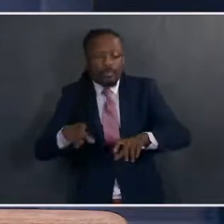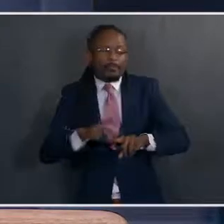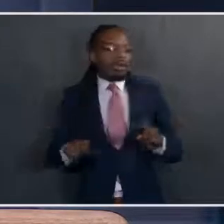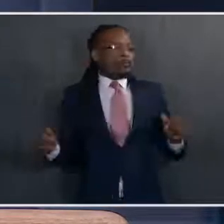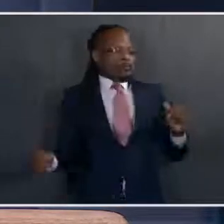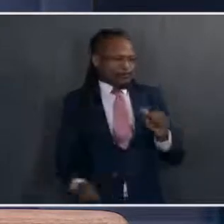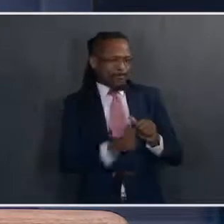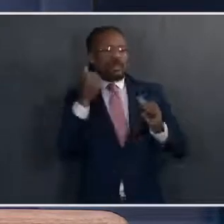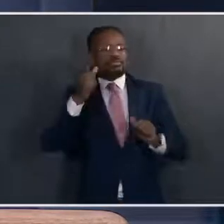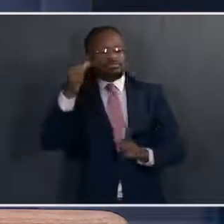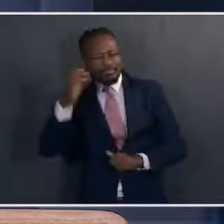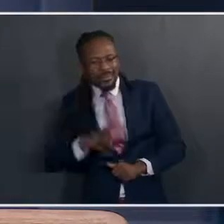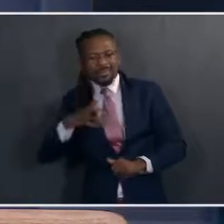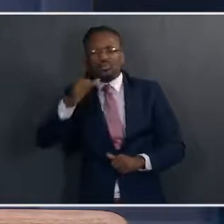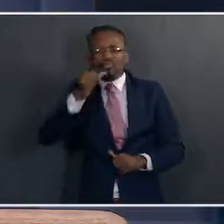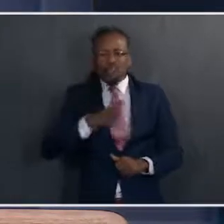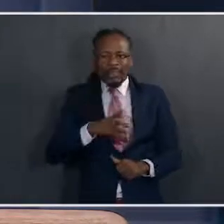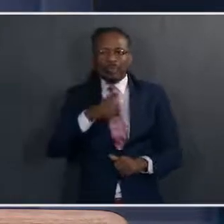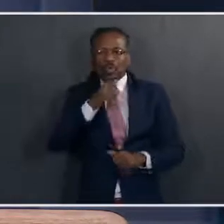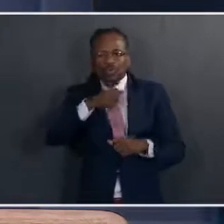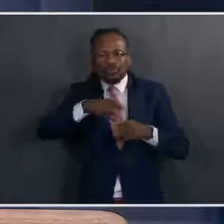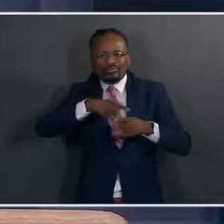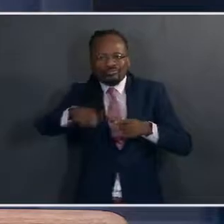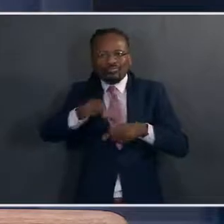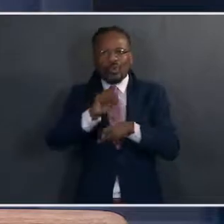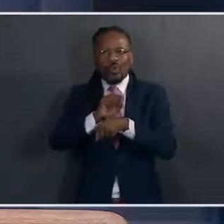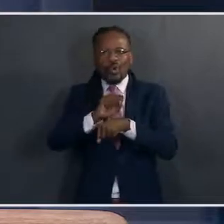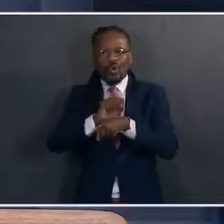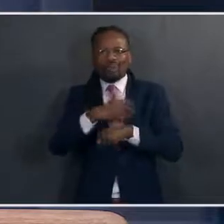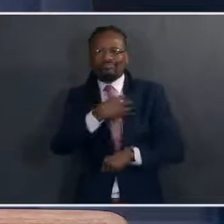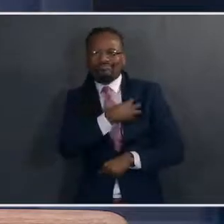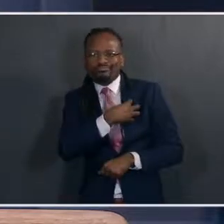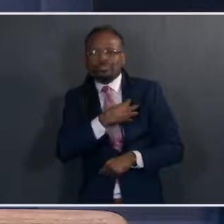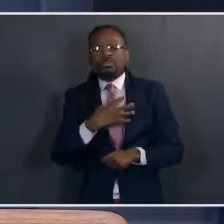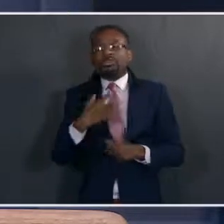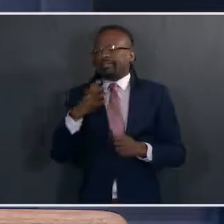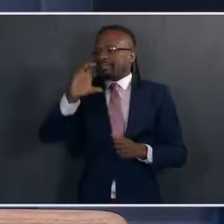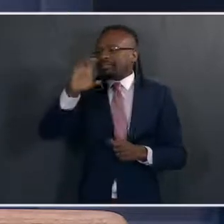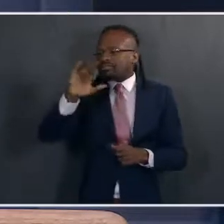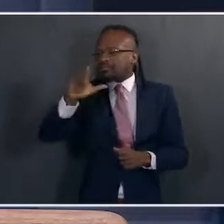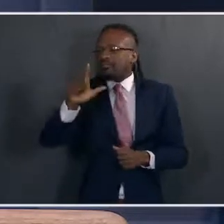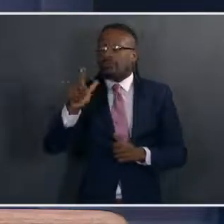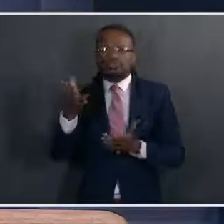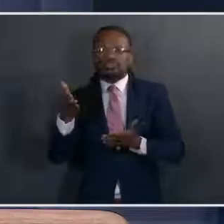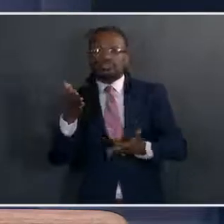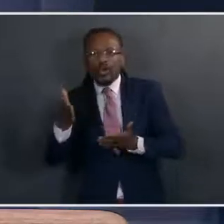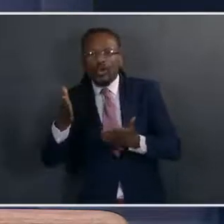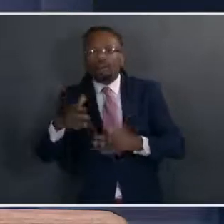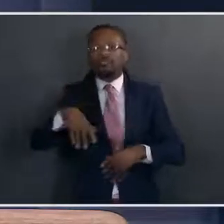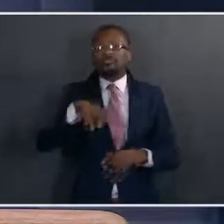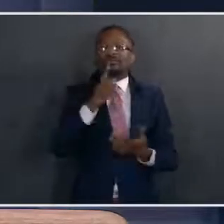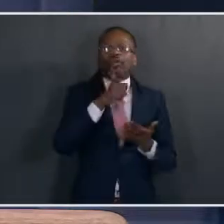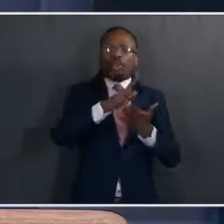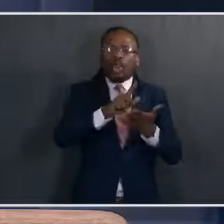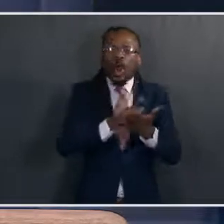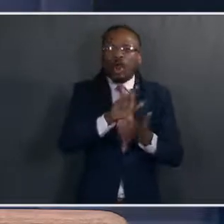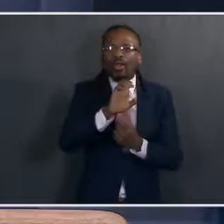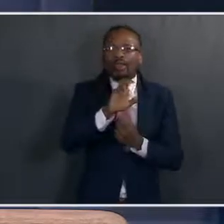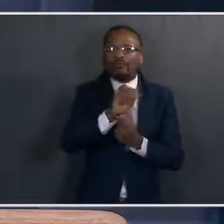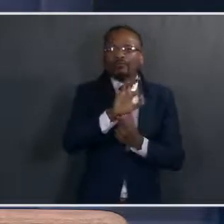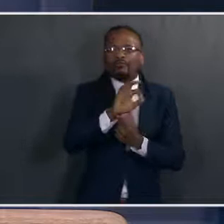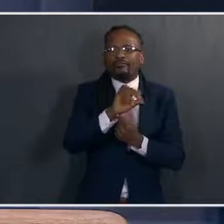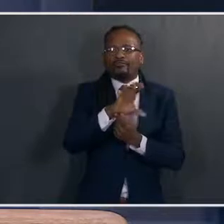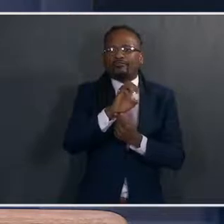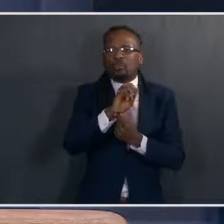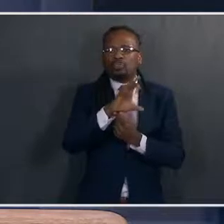law enforcement roles, serving in civil service roles, serving in roles across government, do